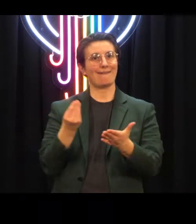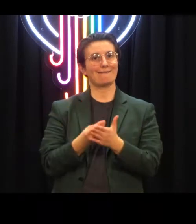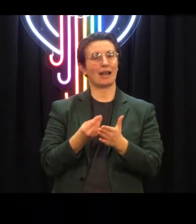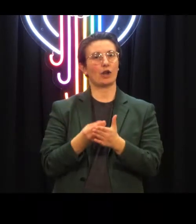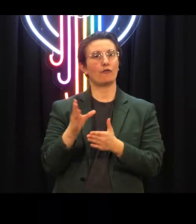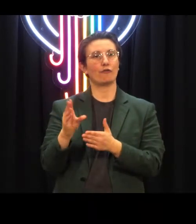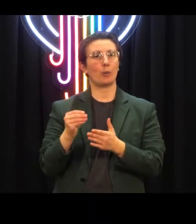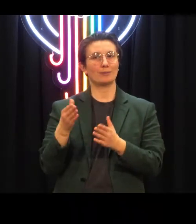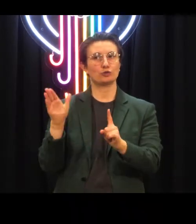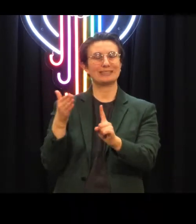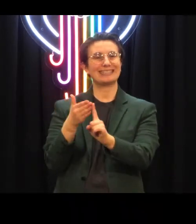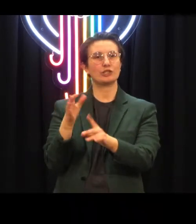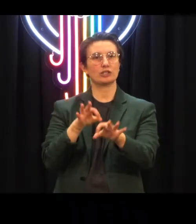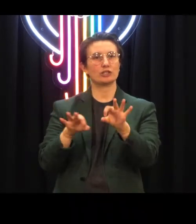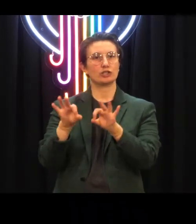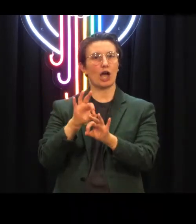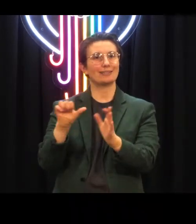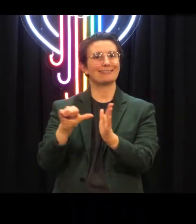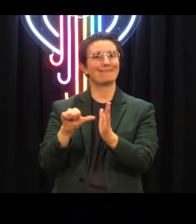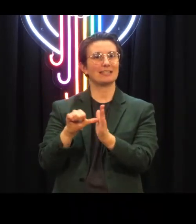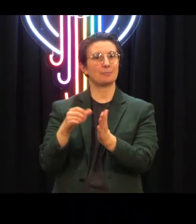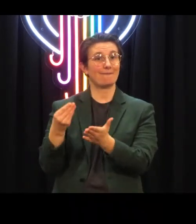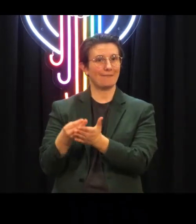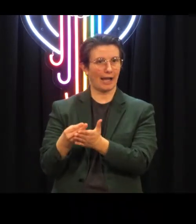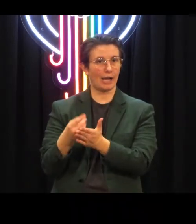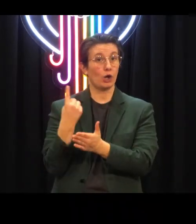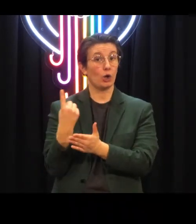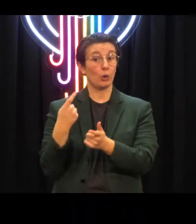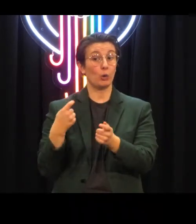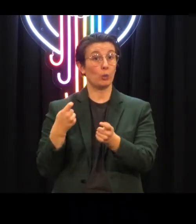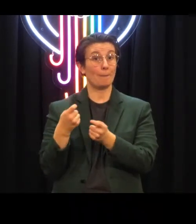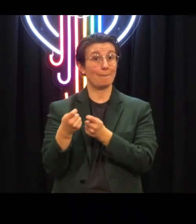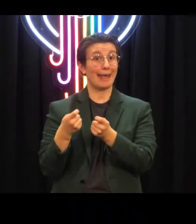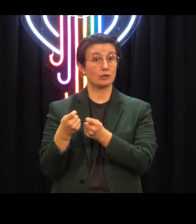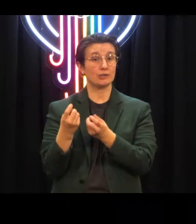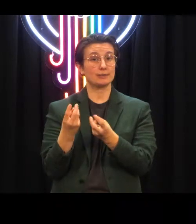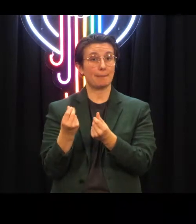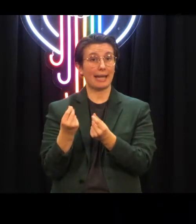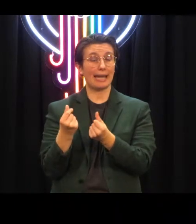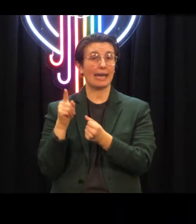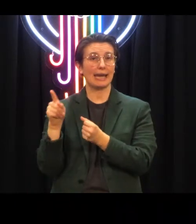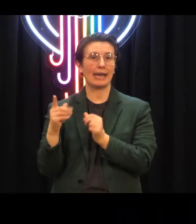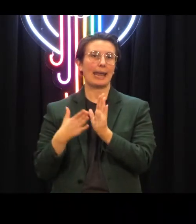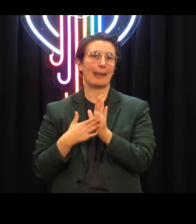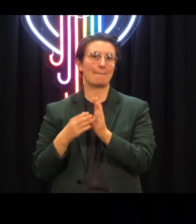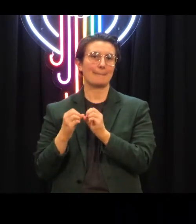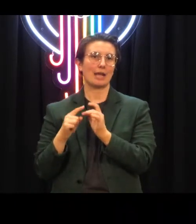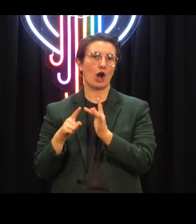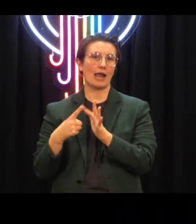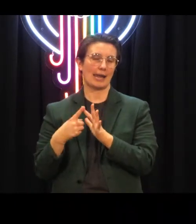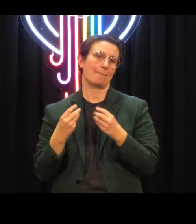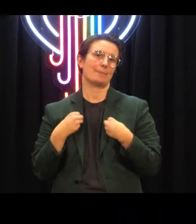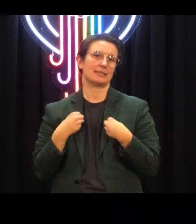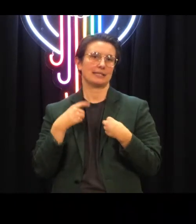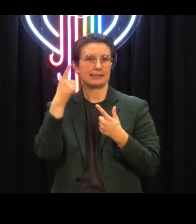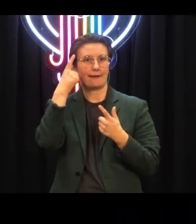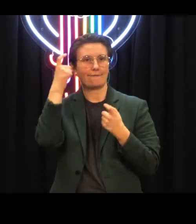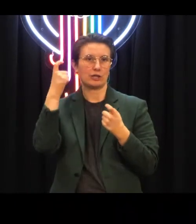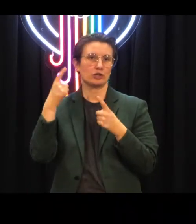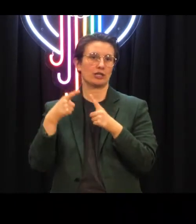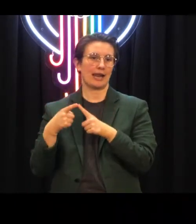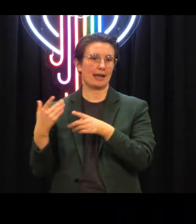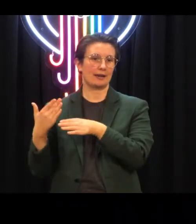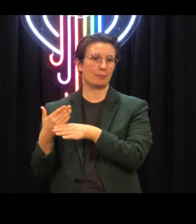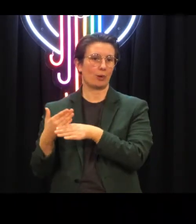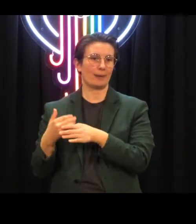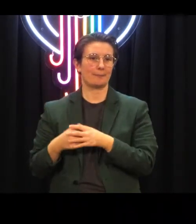by the Ministry of Business, Innovation and Employment. The SSIF, or SIF, funds investment in research programs which have a